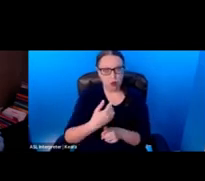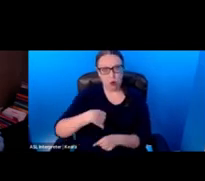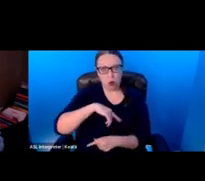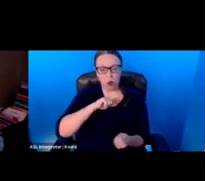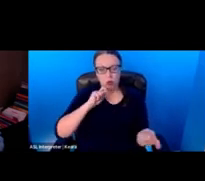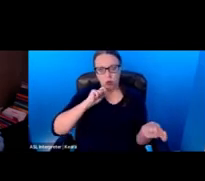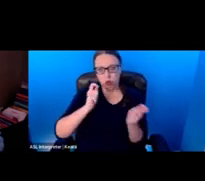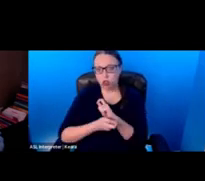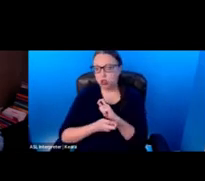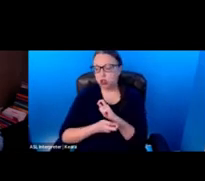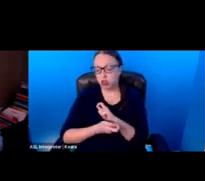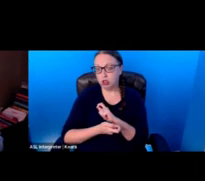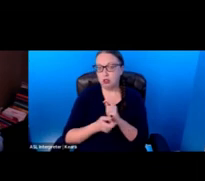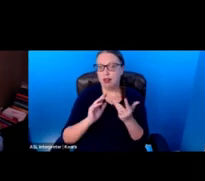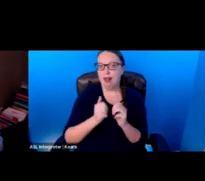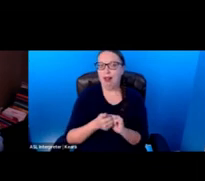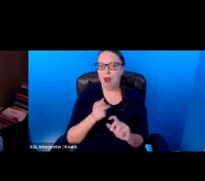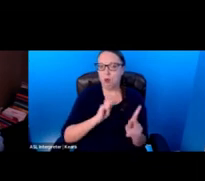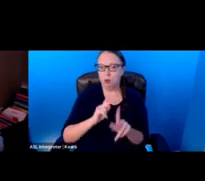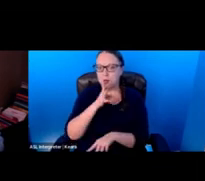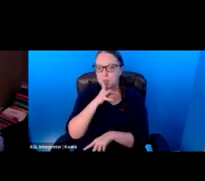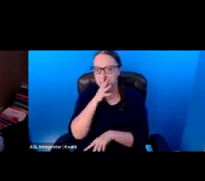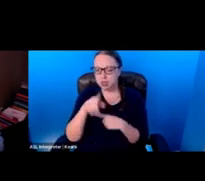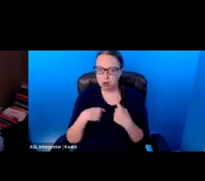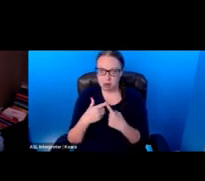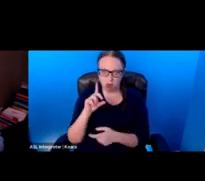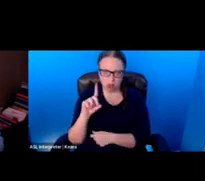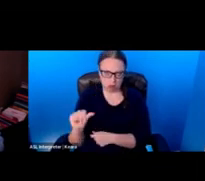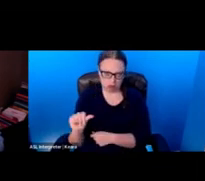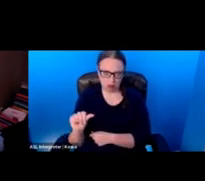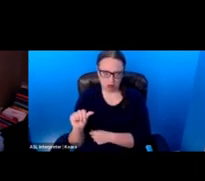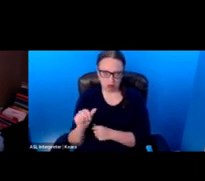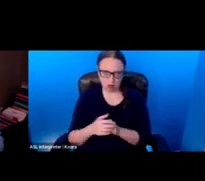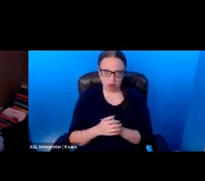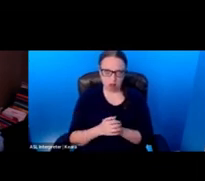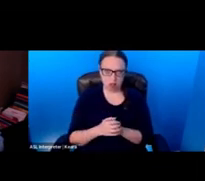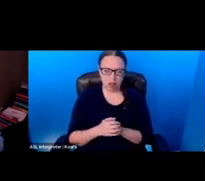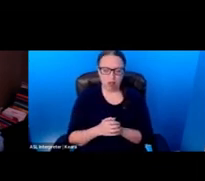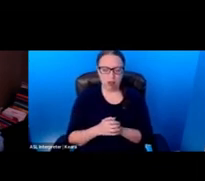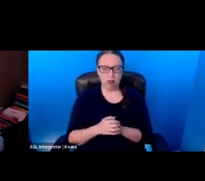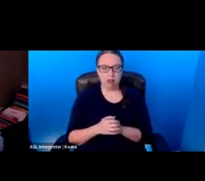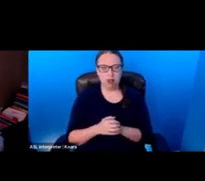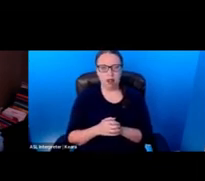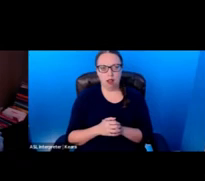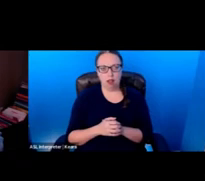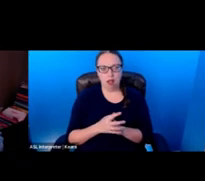changing the way people speak about disabilities and the way that